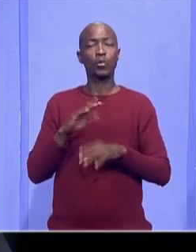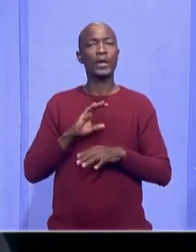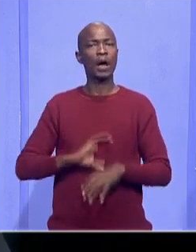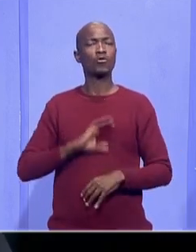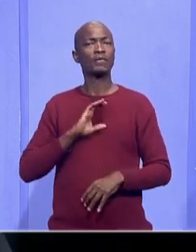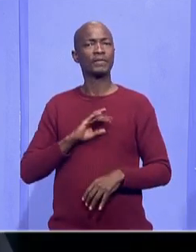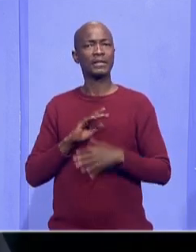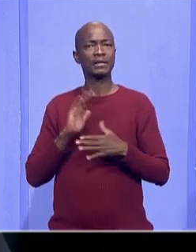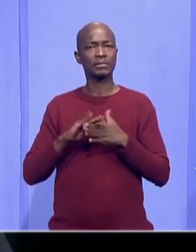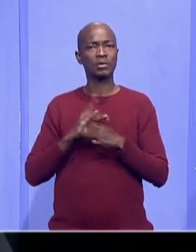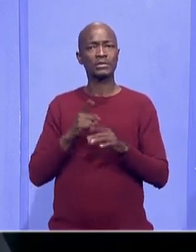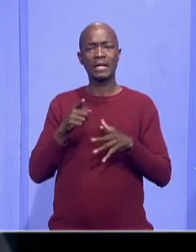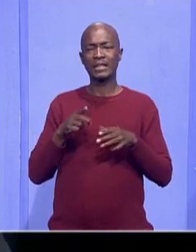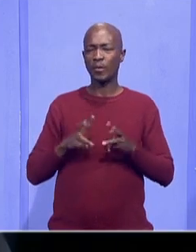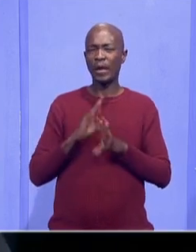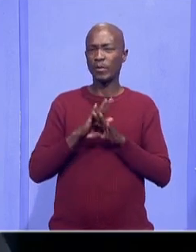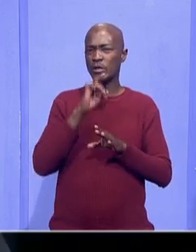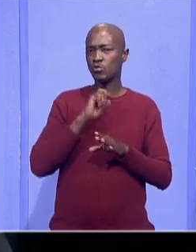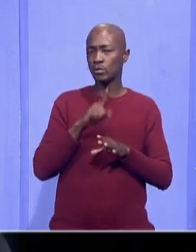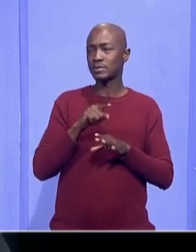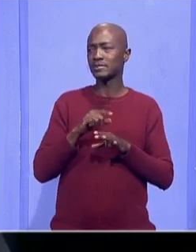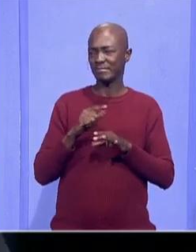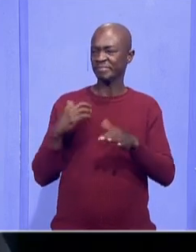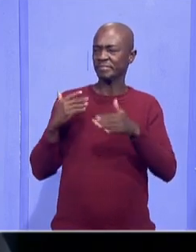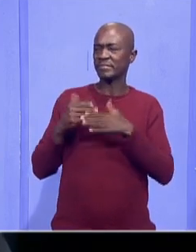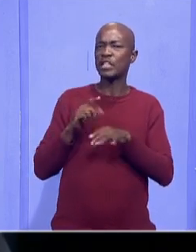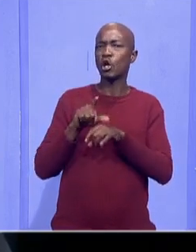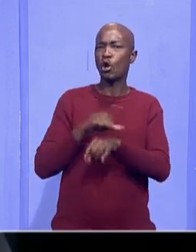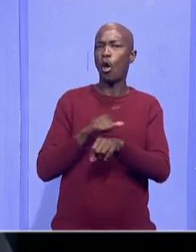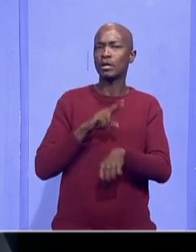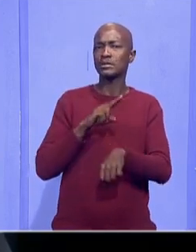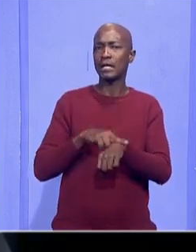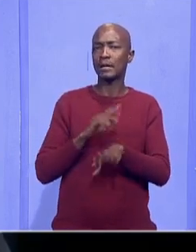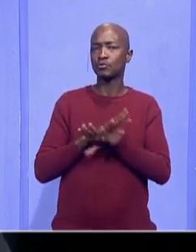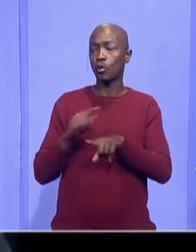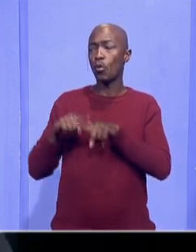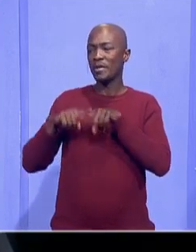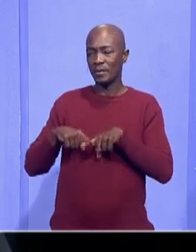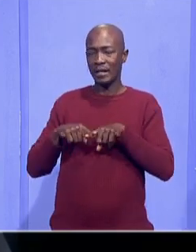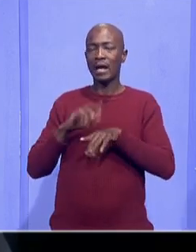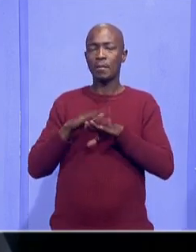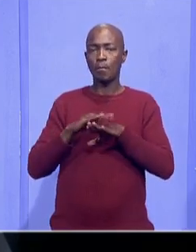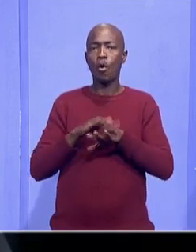here for a long time, and it's data driven, so we rely on a lot of data,